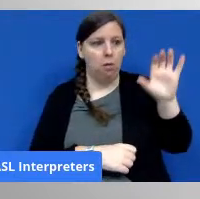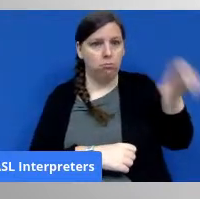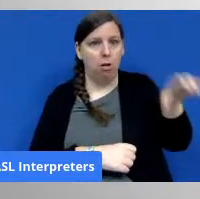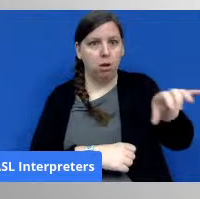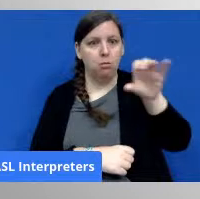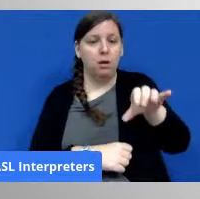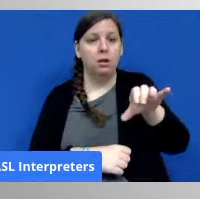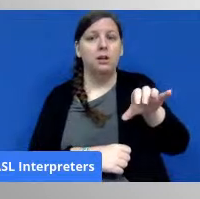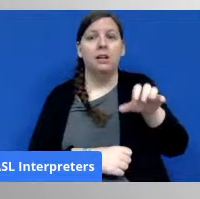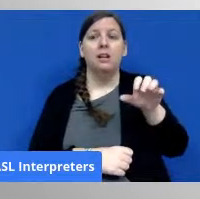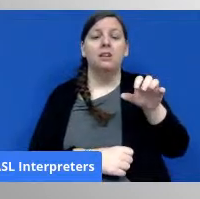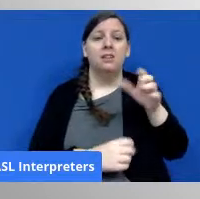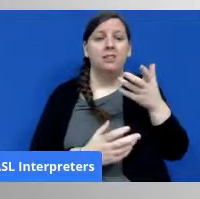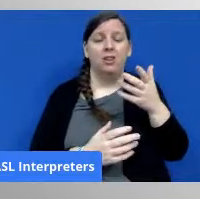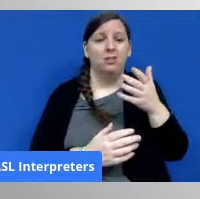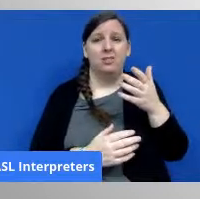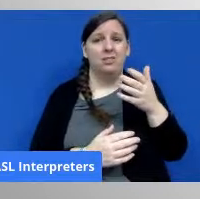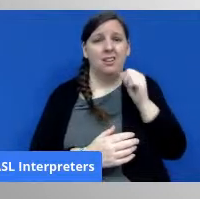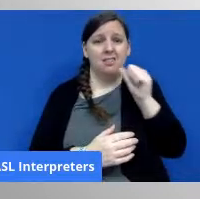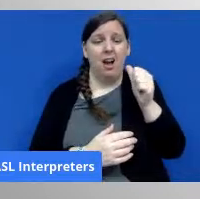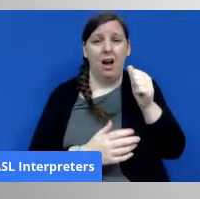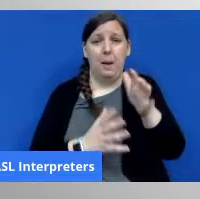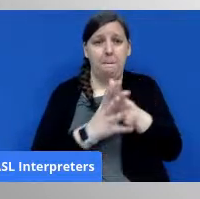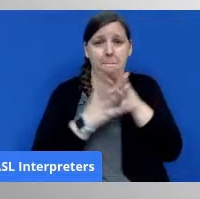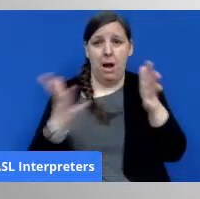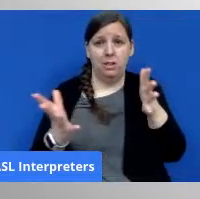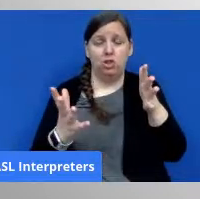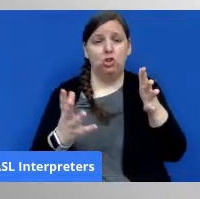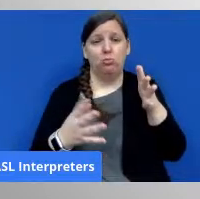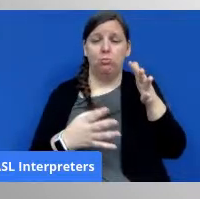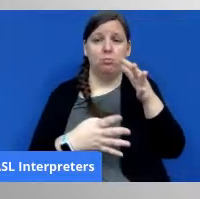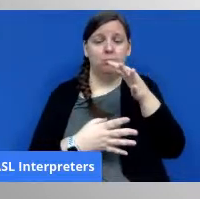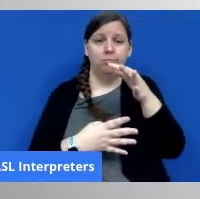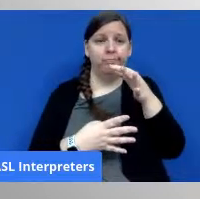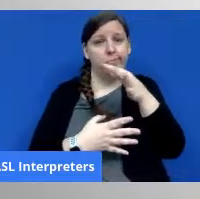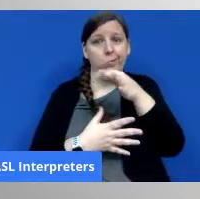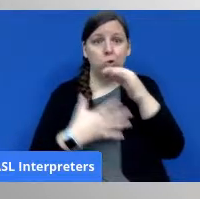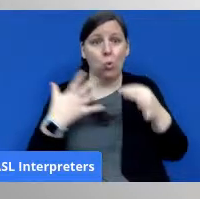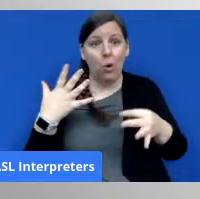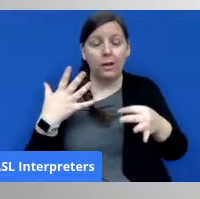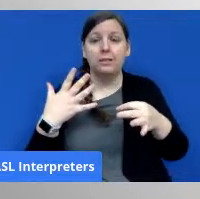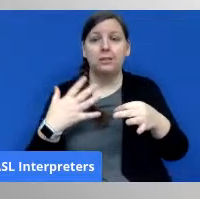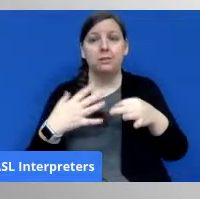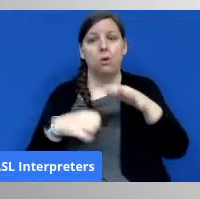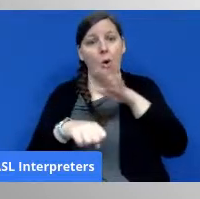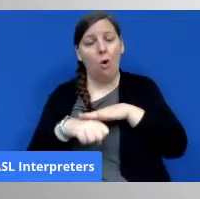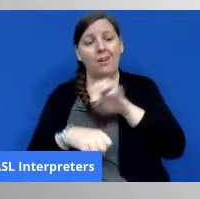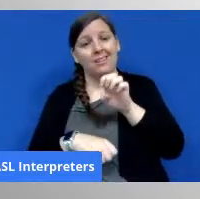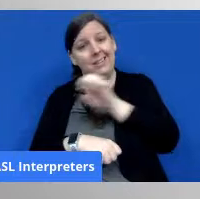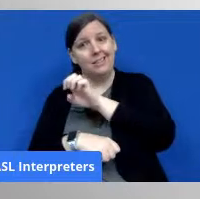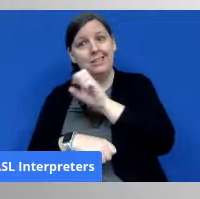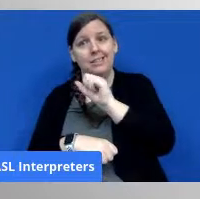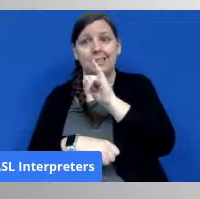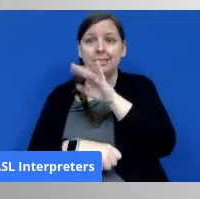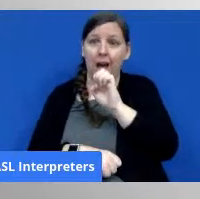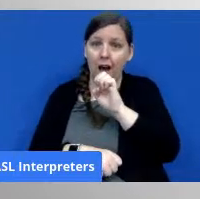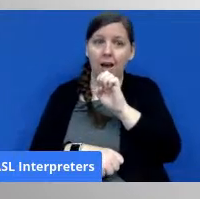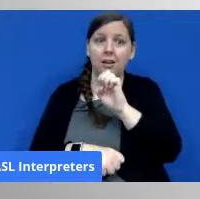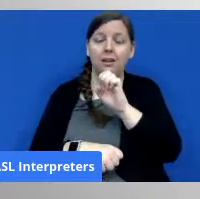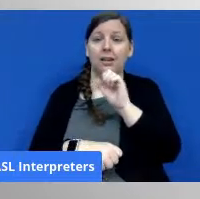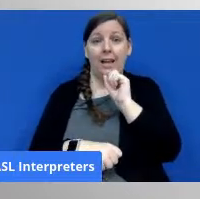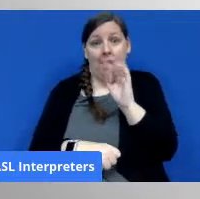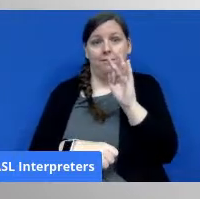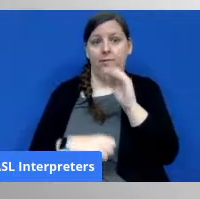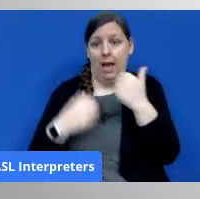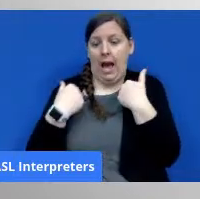folks, even if they do have the means. There's very little choice for them on the east side. And also